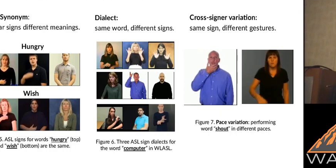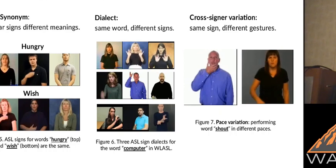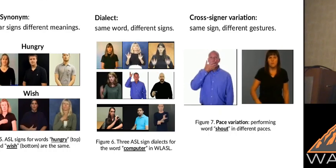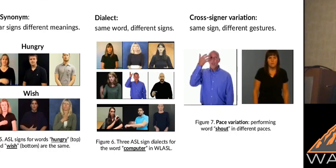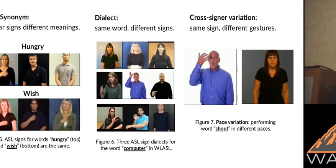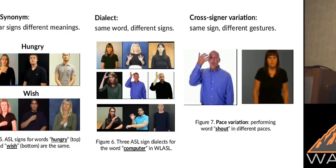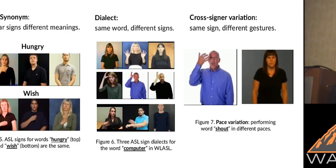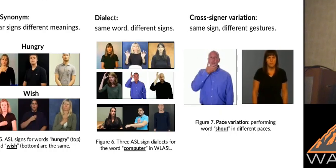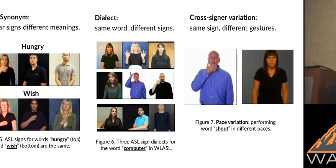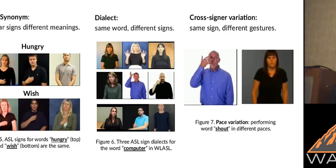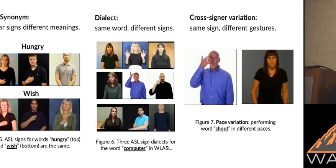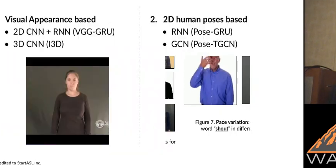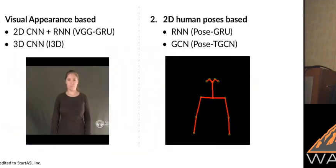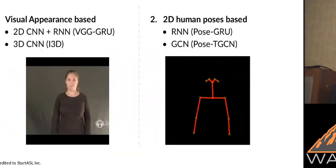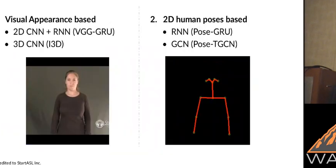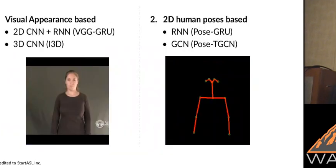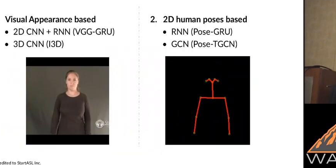sign.